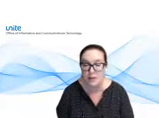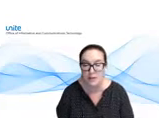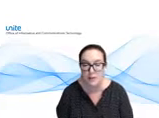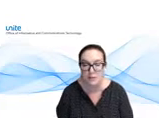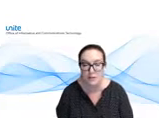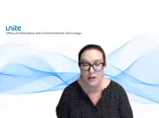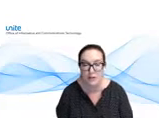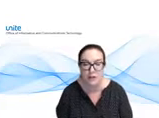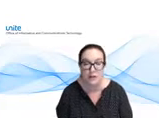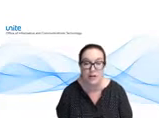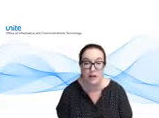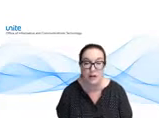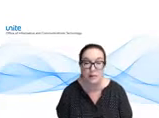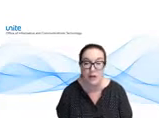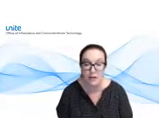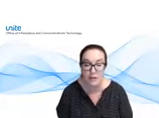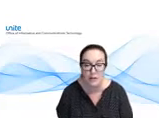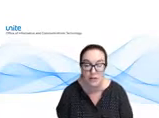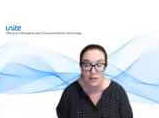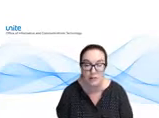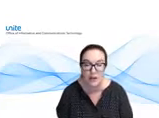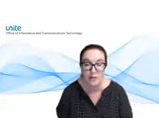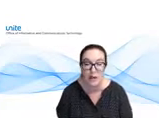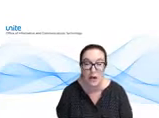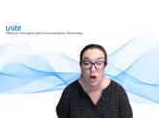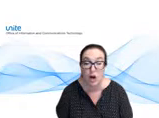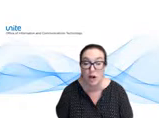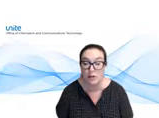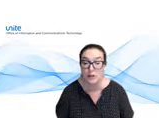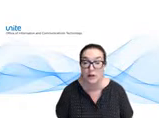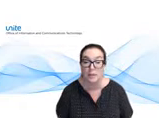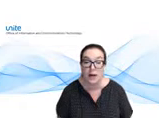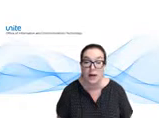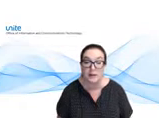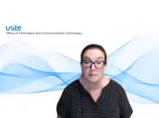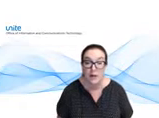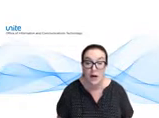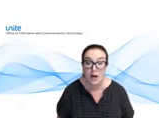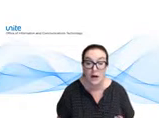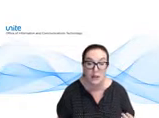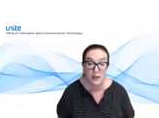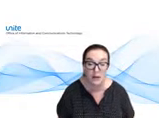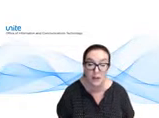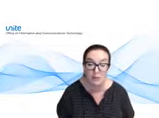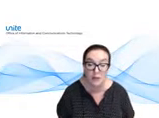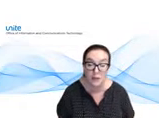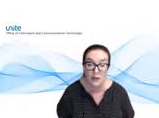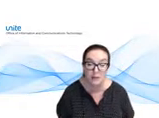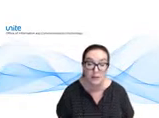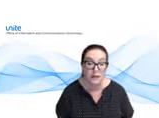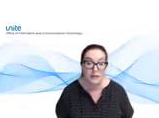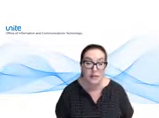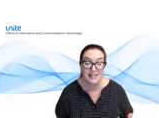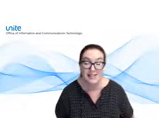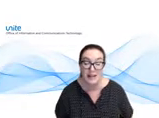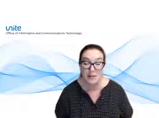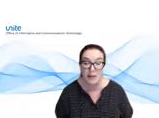a number of decision factors. There's a compliance decision factor, cost versus impact, time to